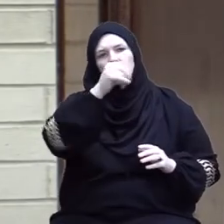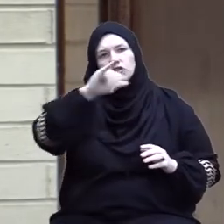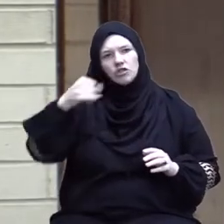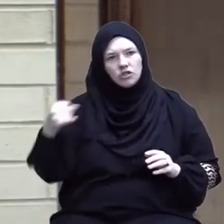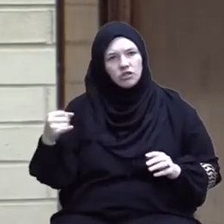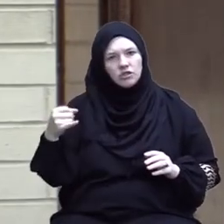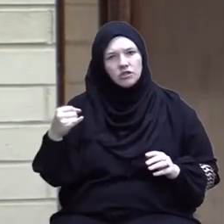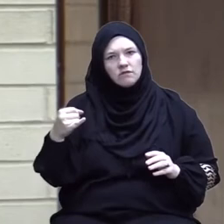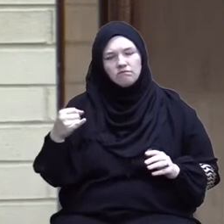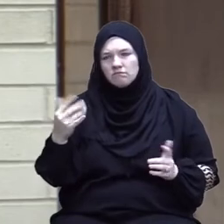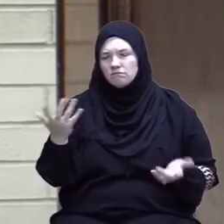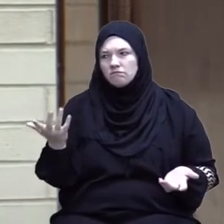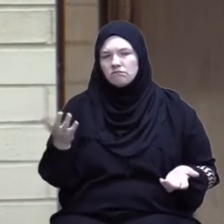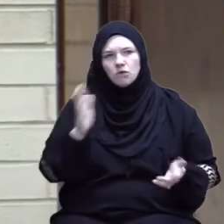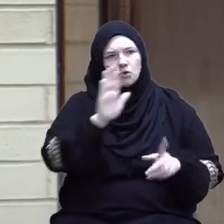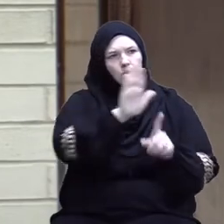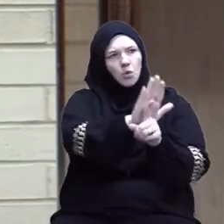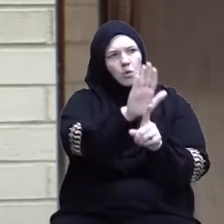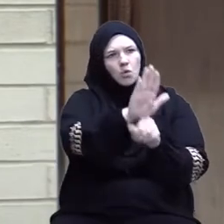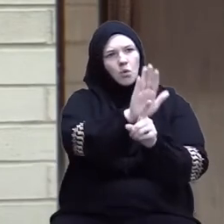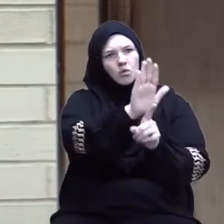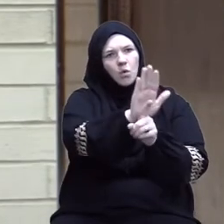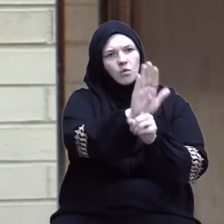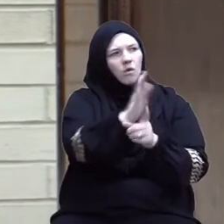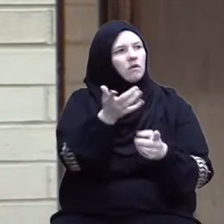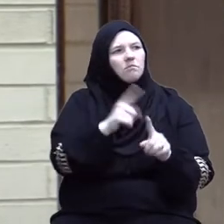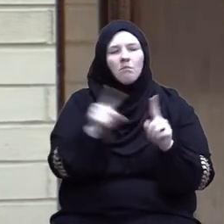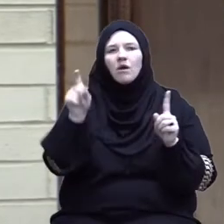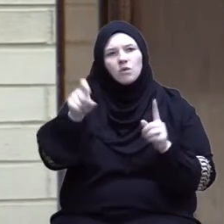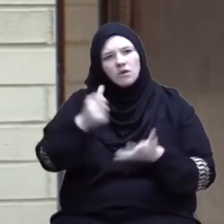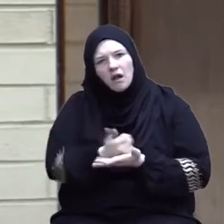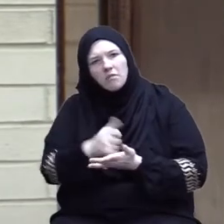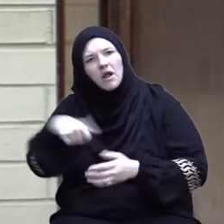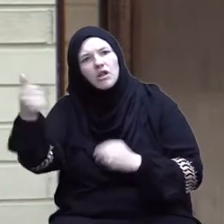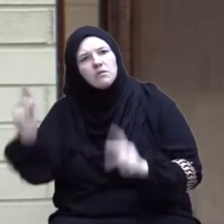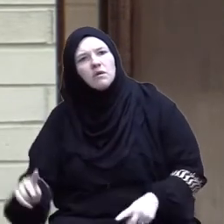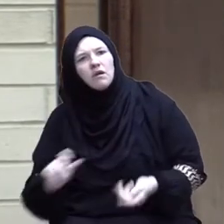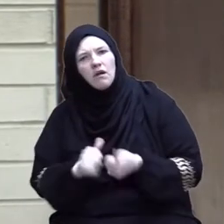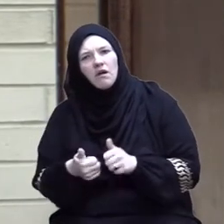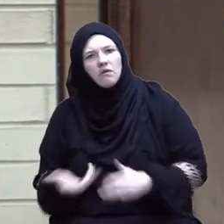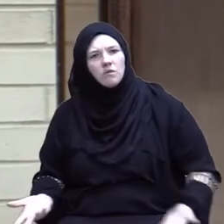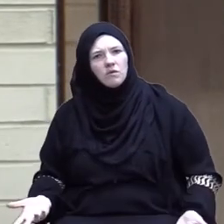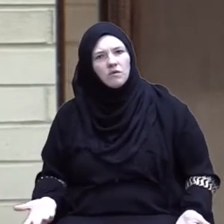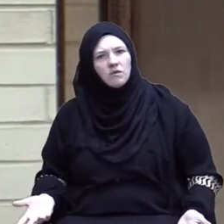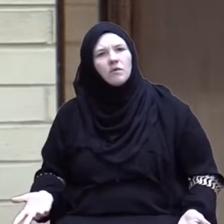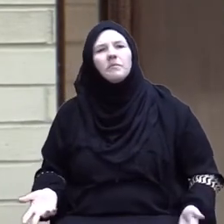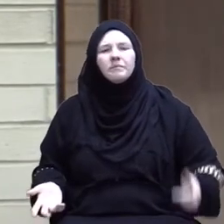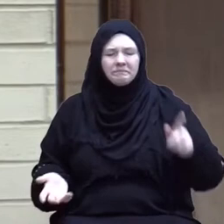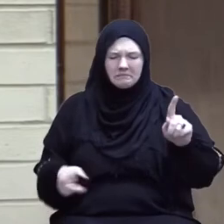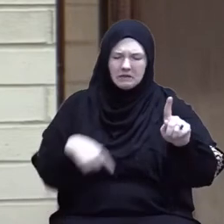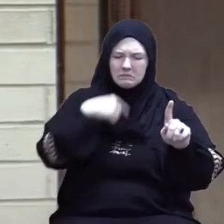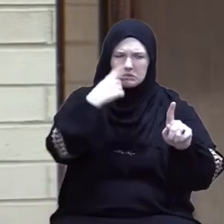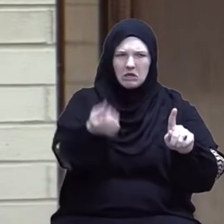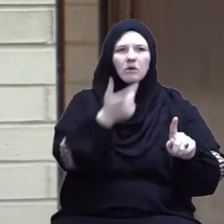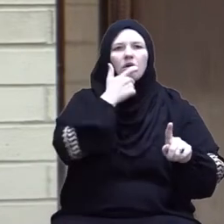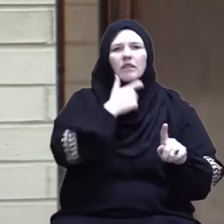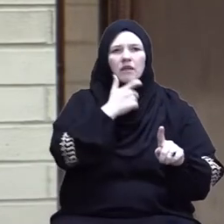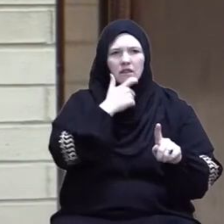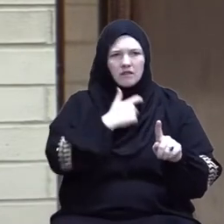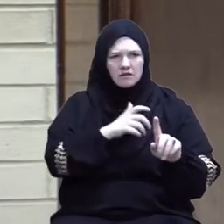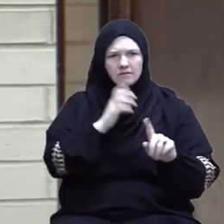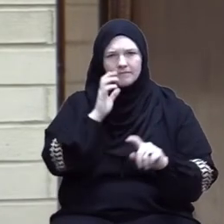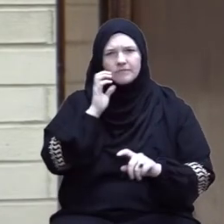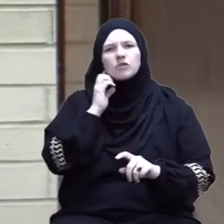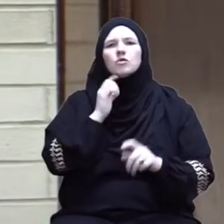in comparison to helping someone get something done? Let me share a hadith or two